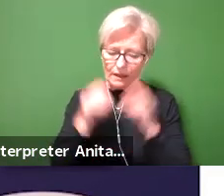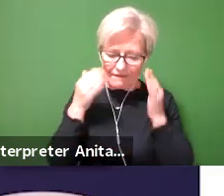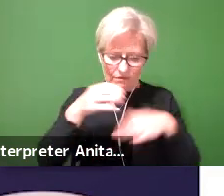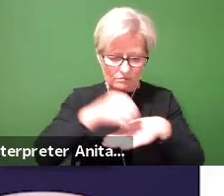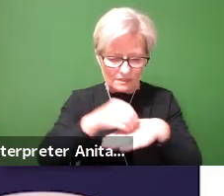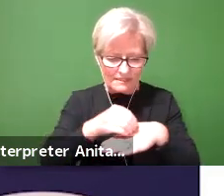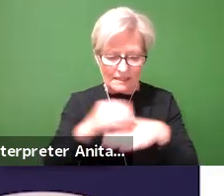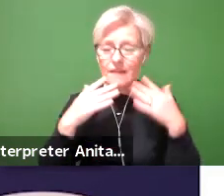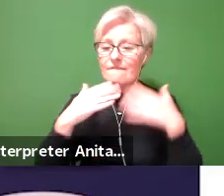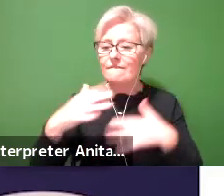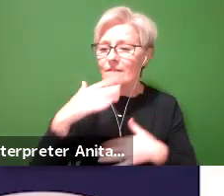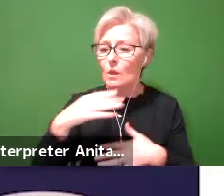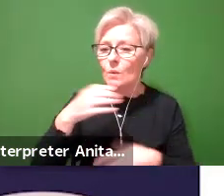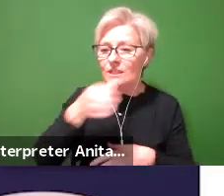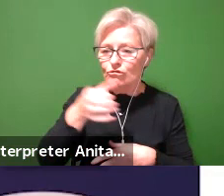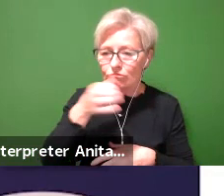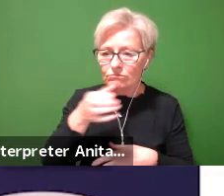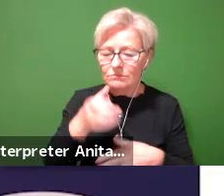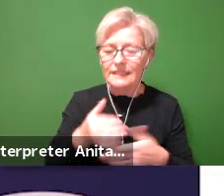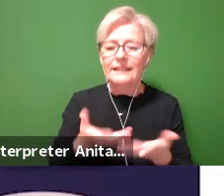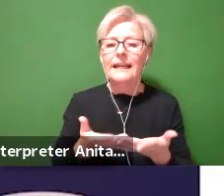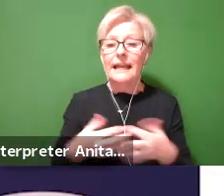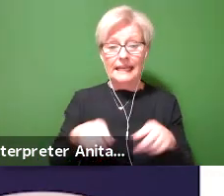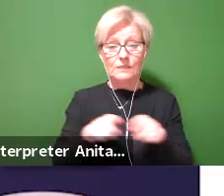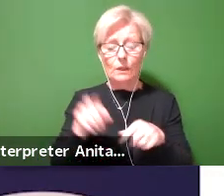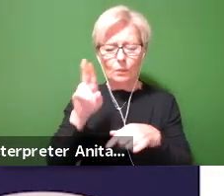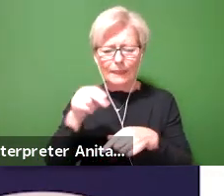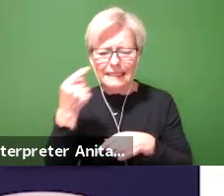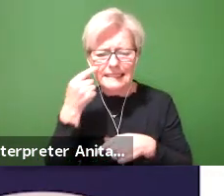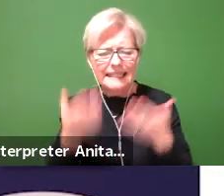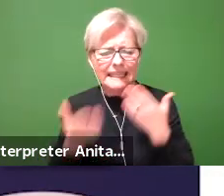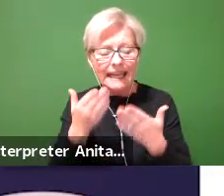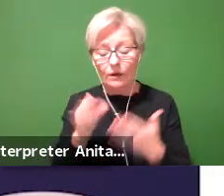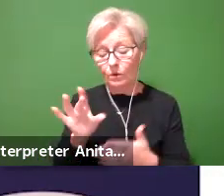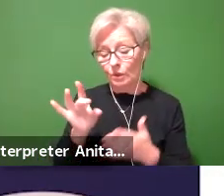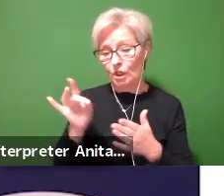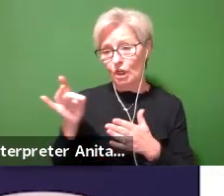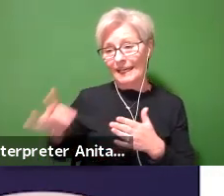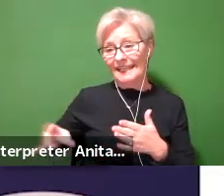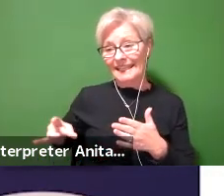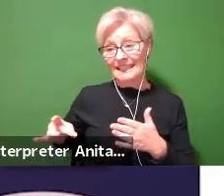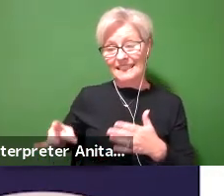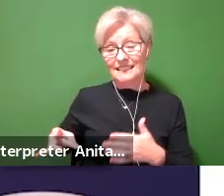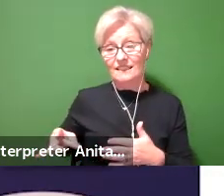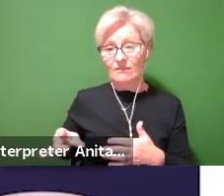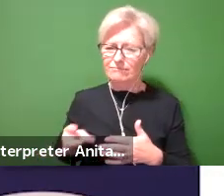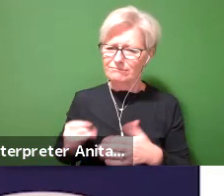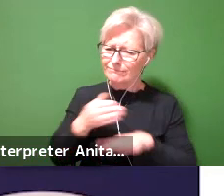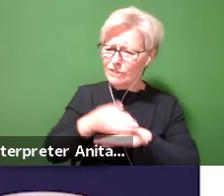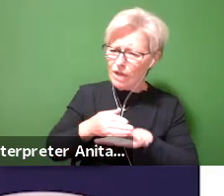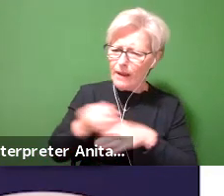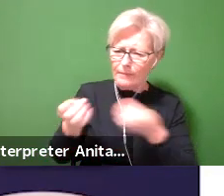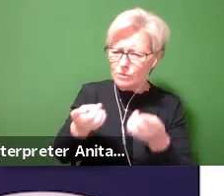It tells us a lot about how the kidneys are functioning. And really importantly, it helps us to see that you are, you know,